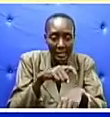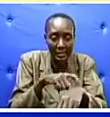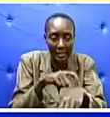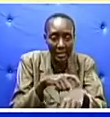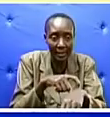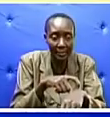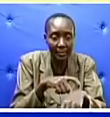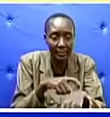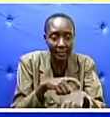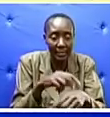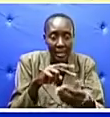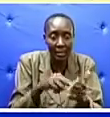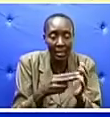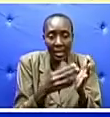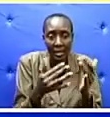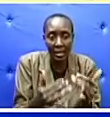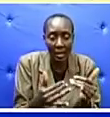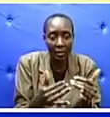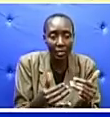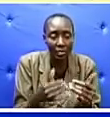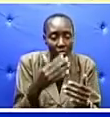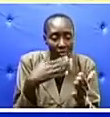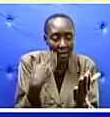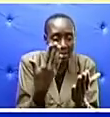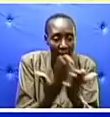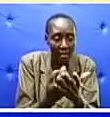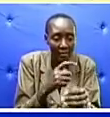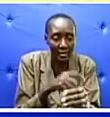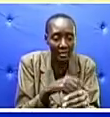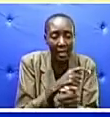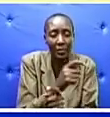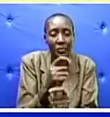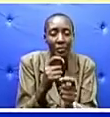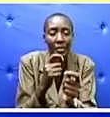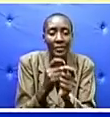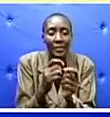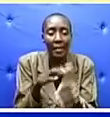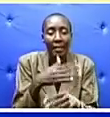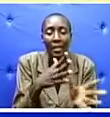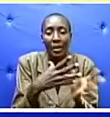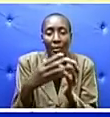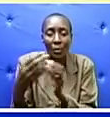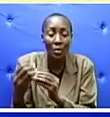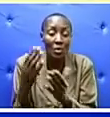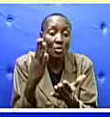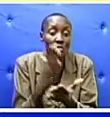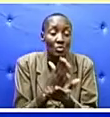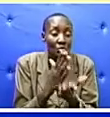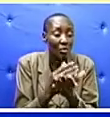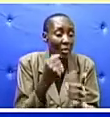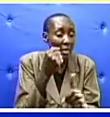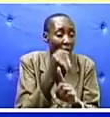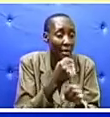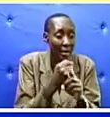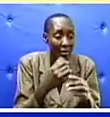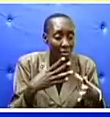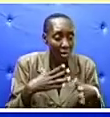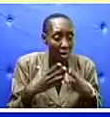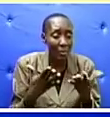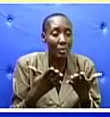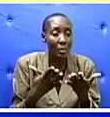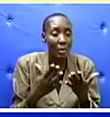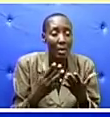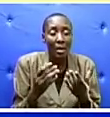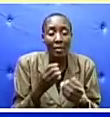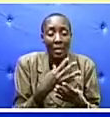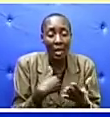given, mm-hmm. so that you take at the right time and then you just go. So for the facilities, they're really working hard to make sure people are not exposed, the social